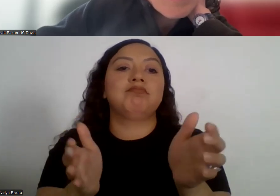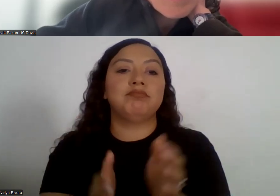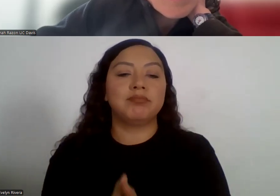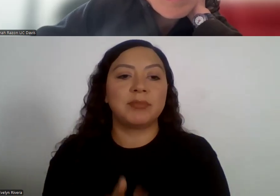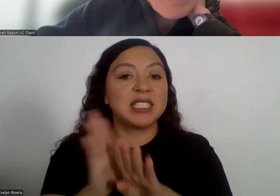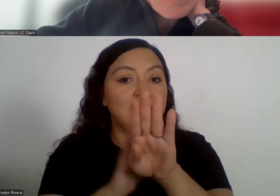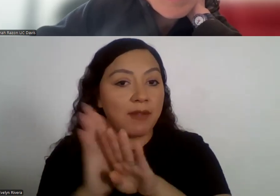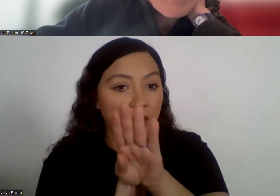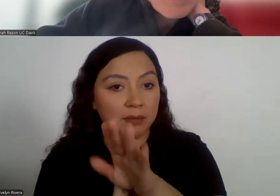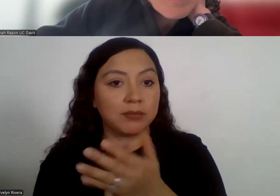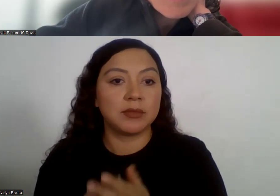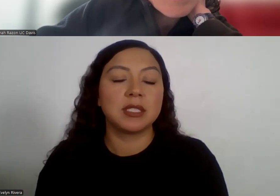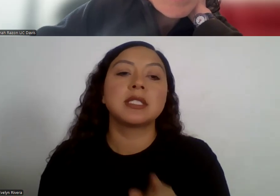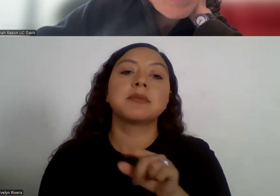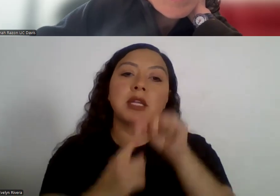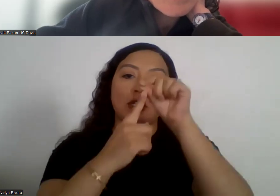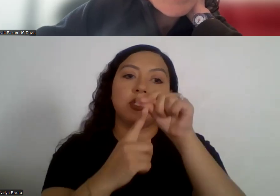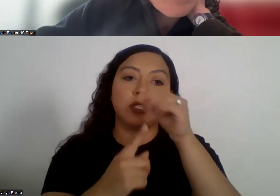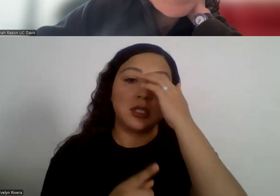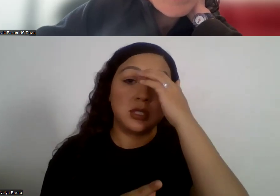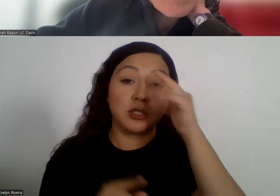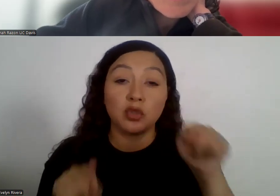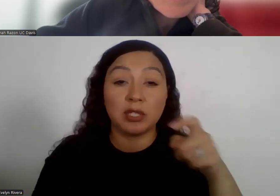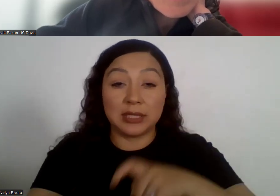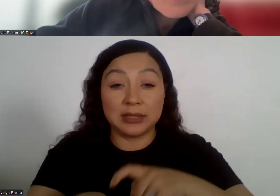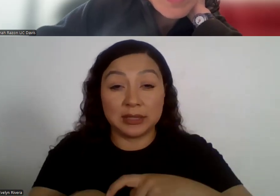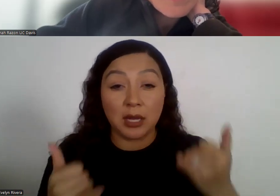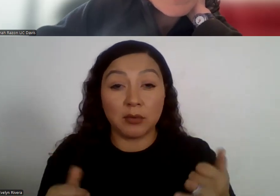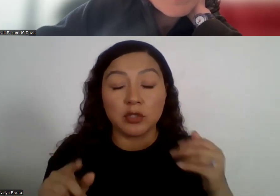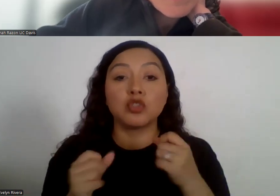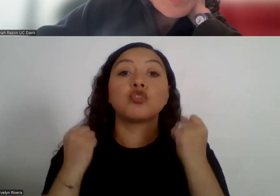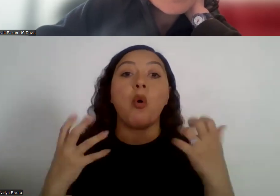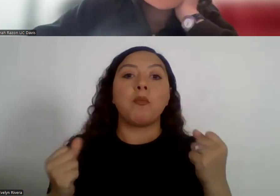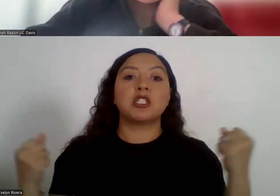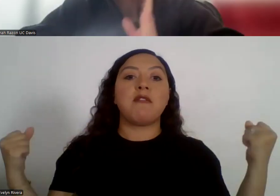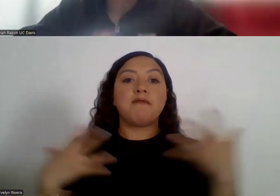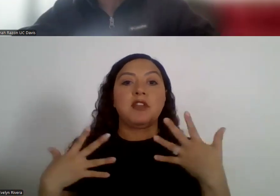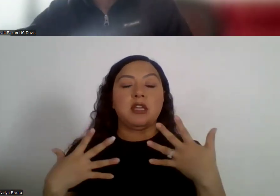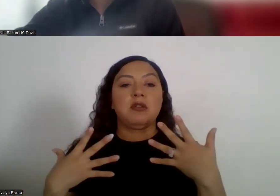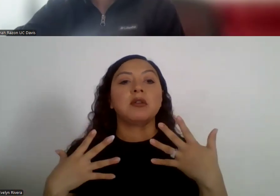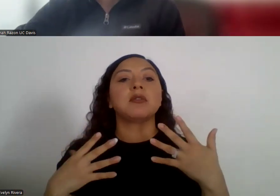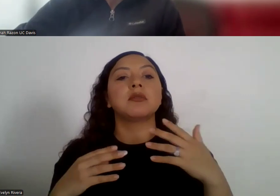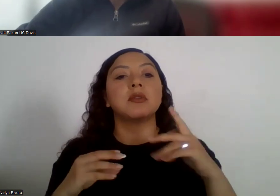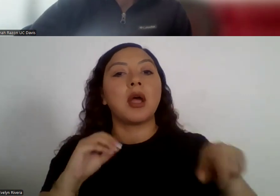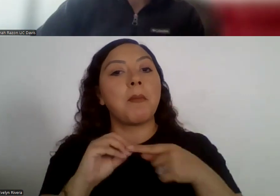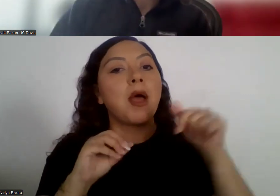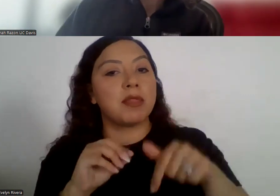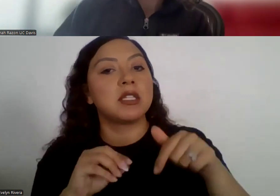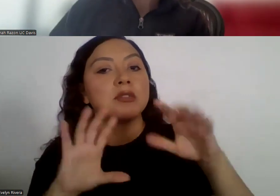time when we're seeing so much fear and concern about for this